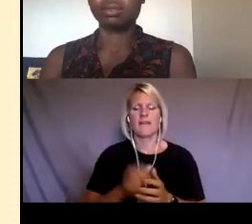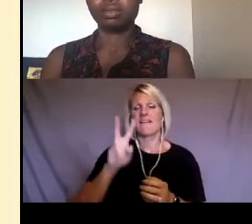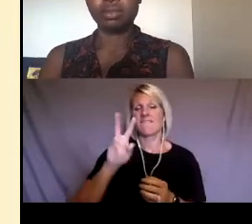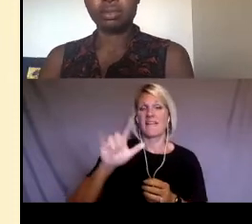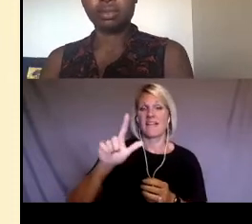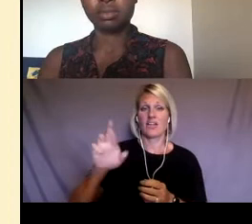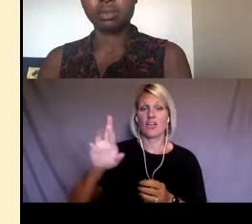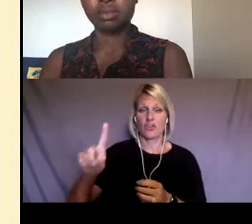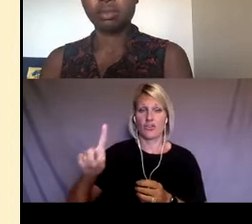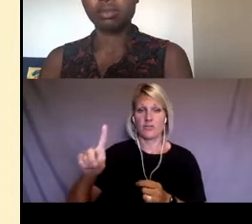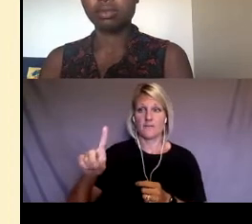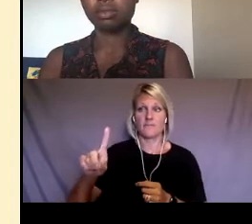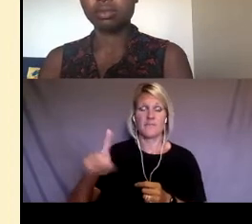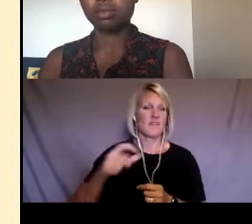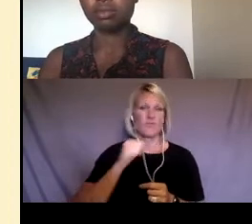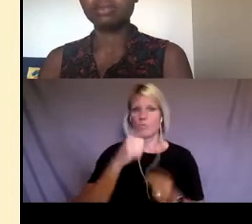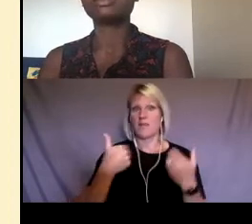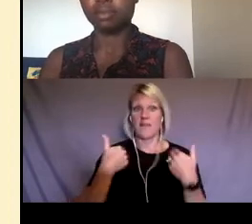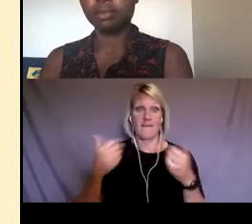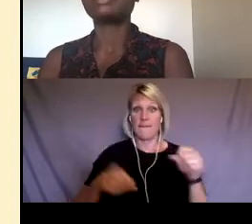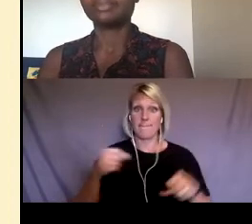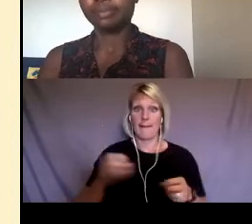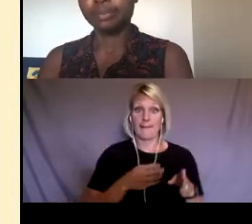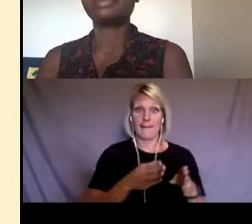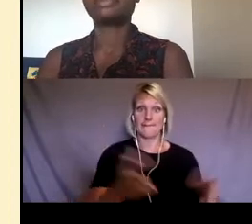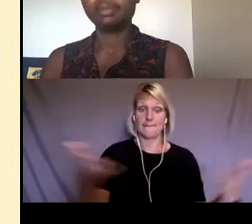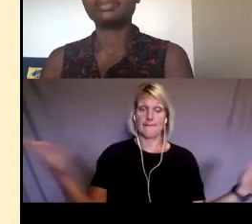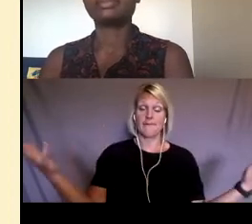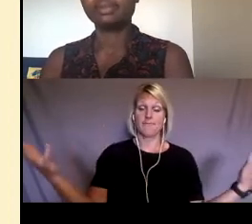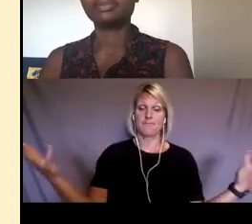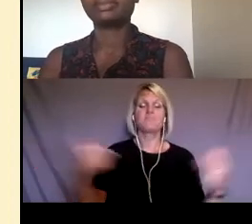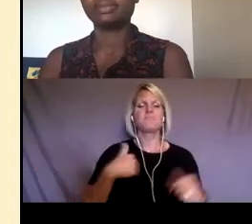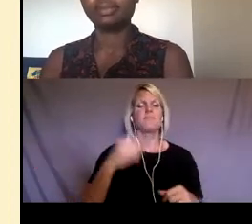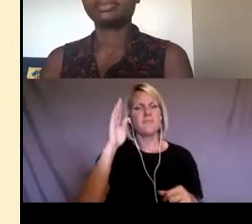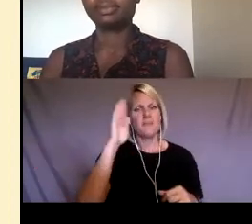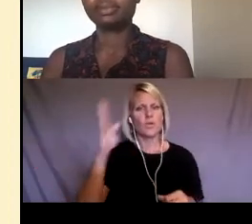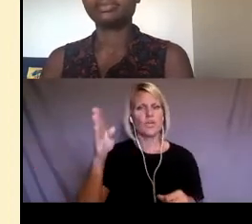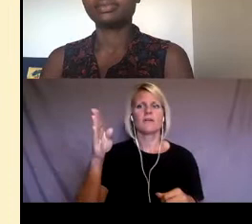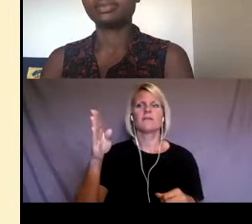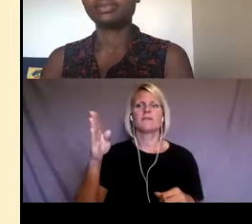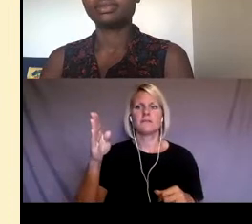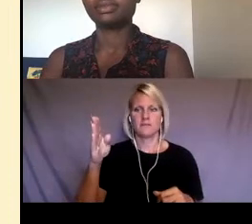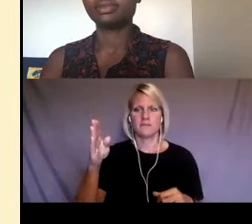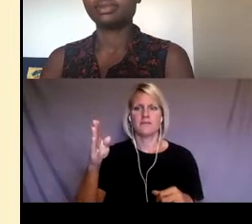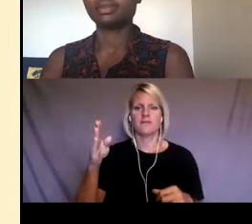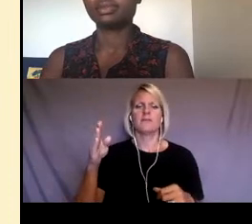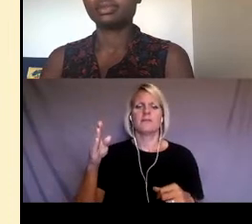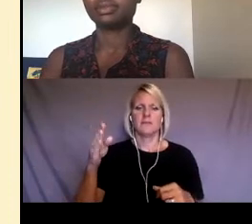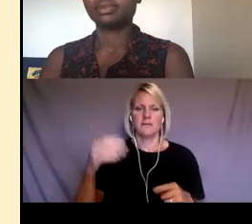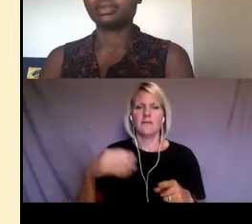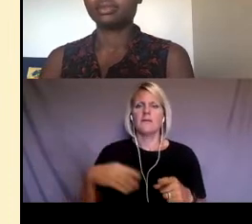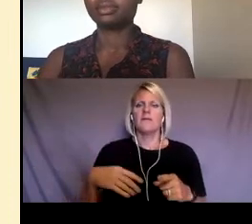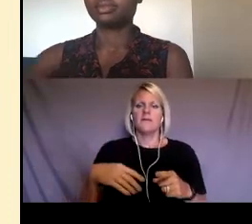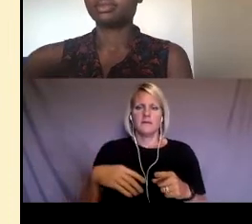when I was showing you, like, we don't even have bike lanes. So like, I would go to bat for a pedestrian that got